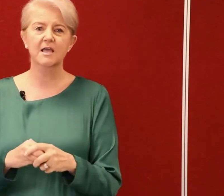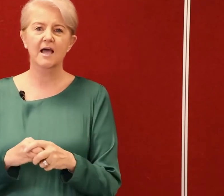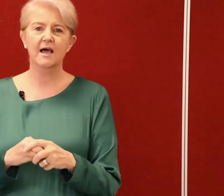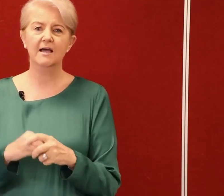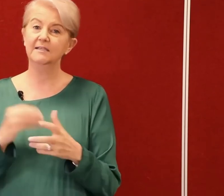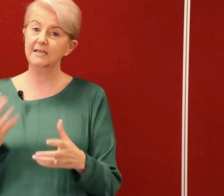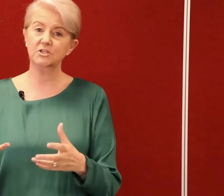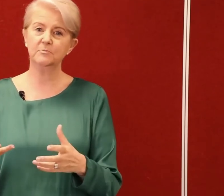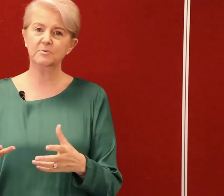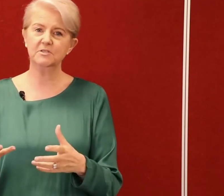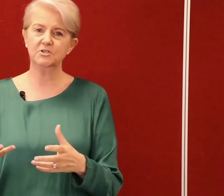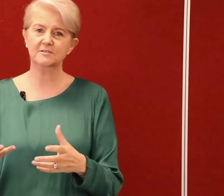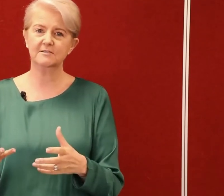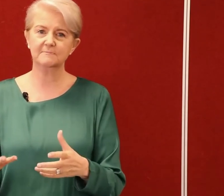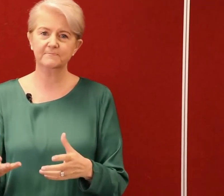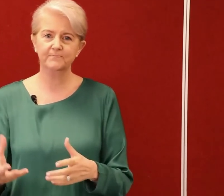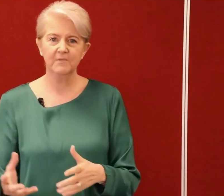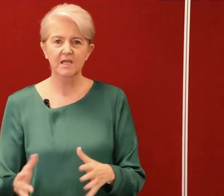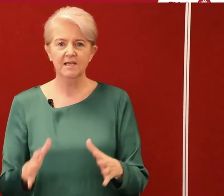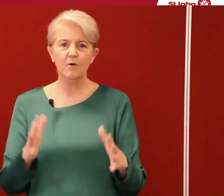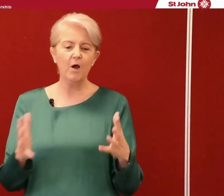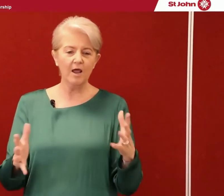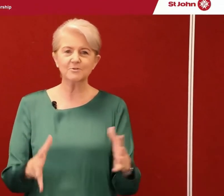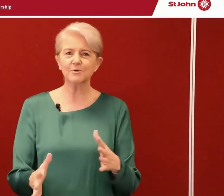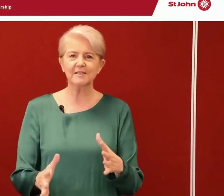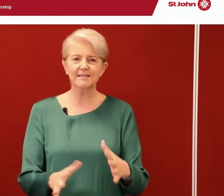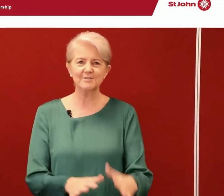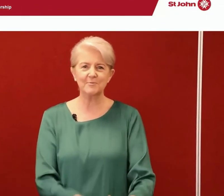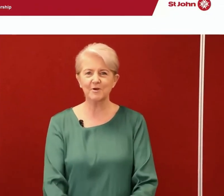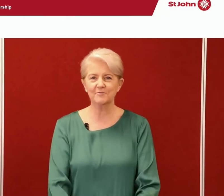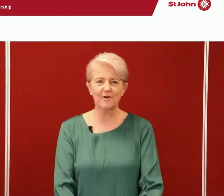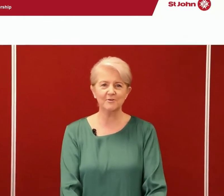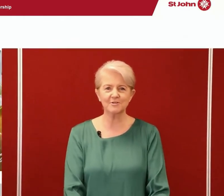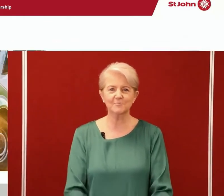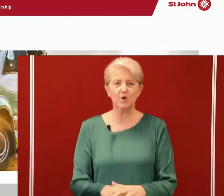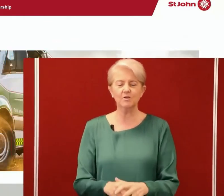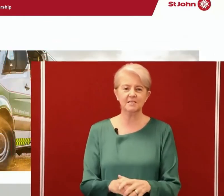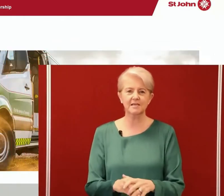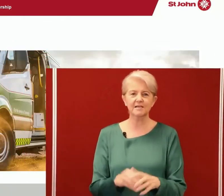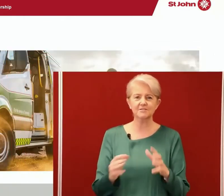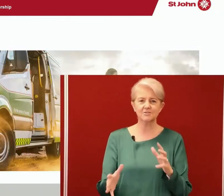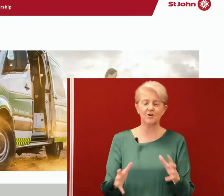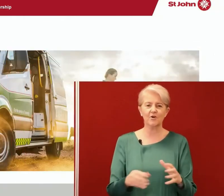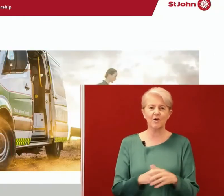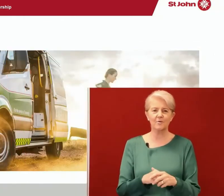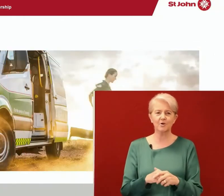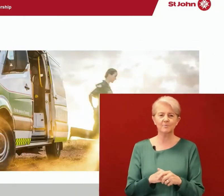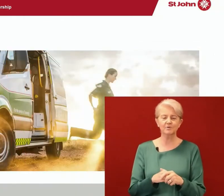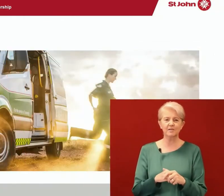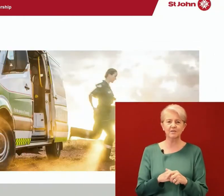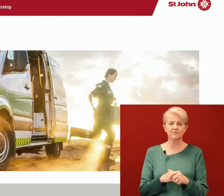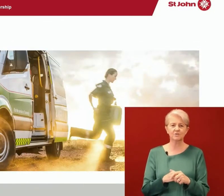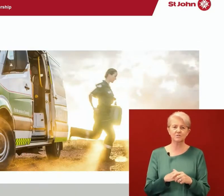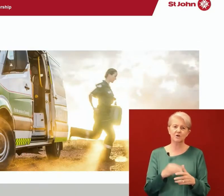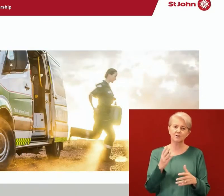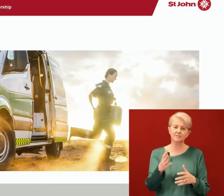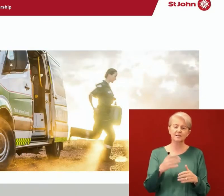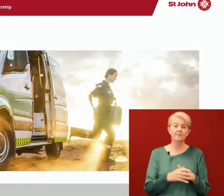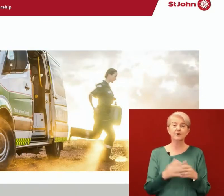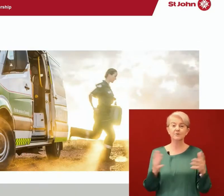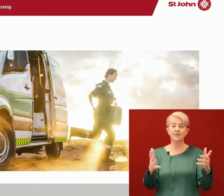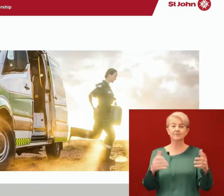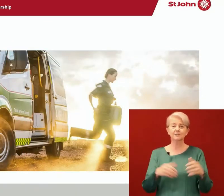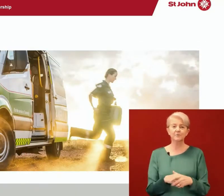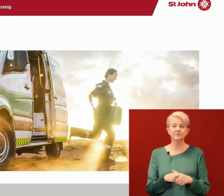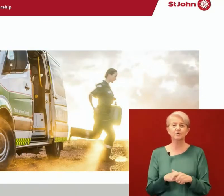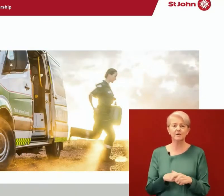towards leadership positions. Now, while I'm doing this, I've got some notes here, so I'm going to be looking at those notes.